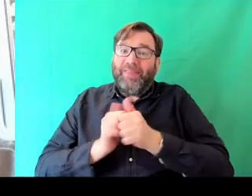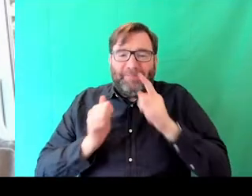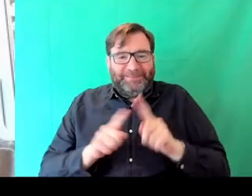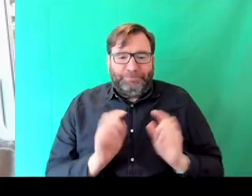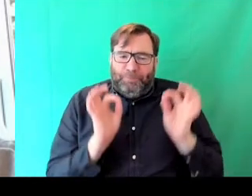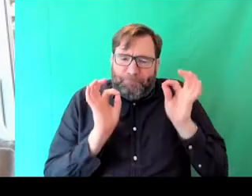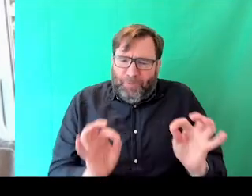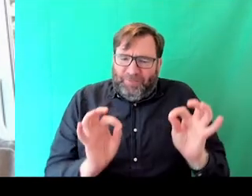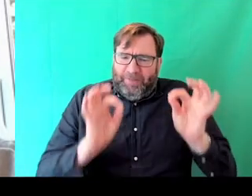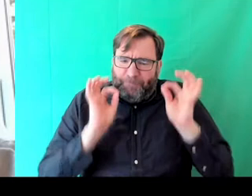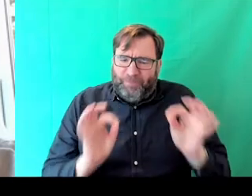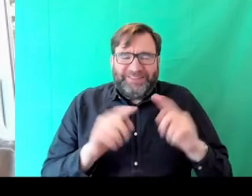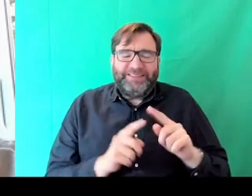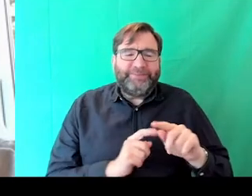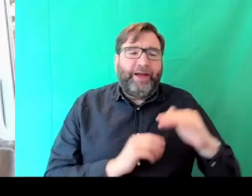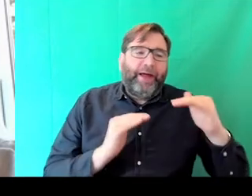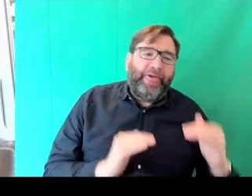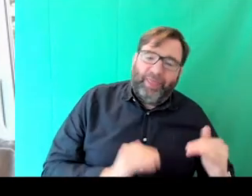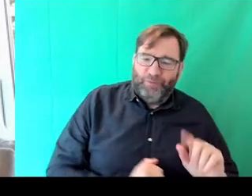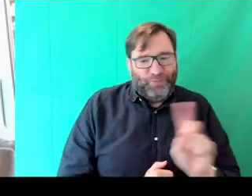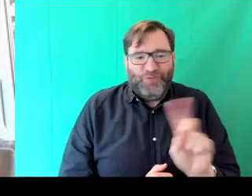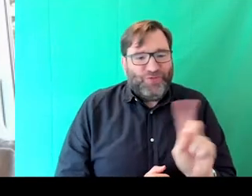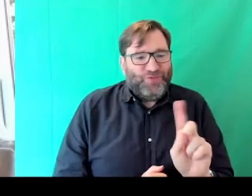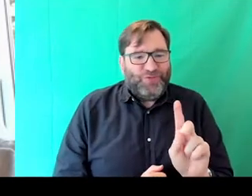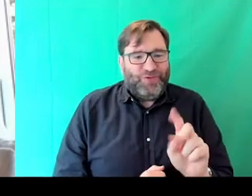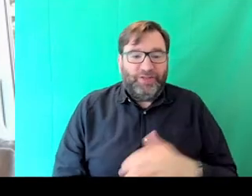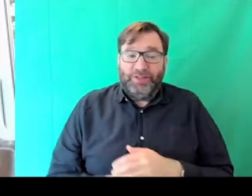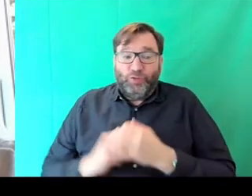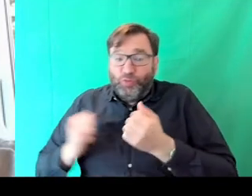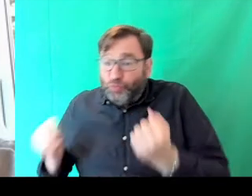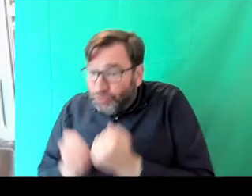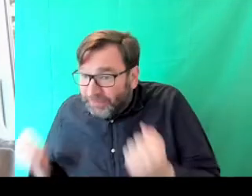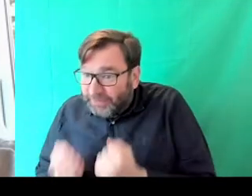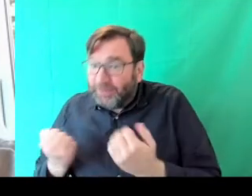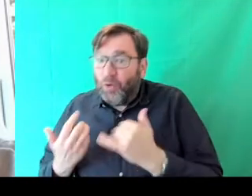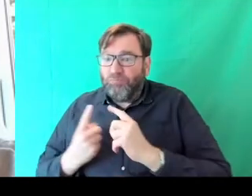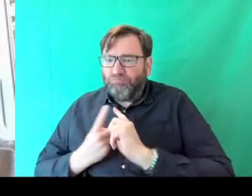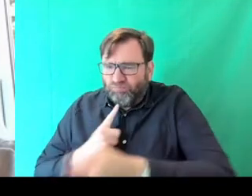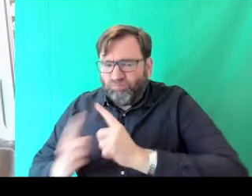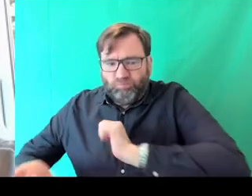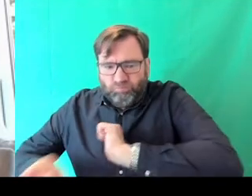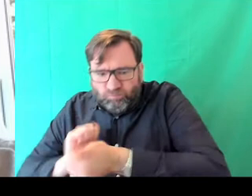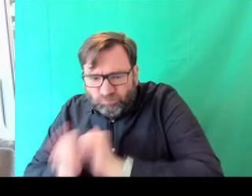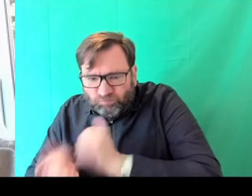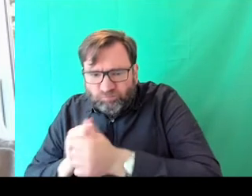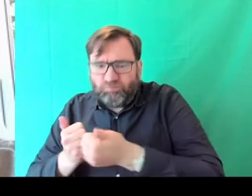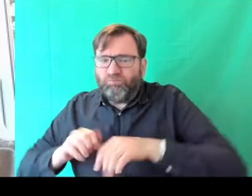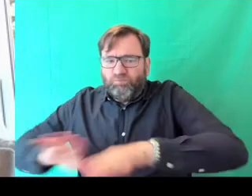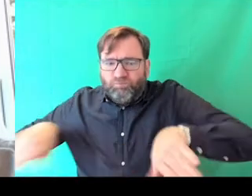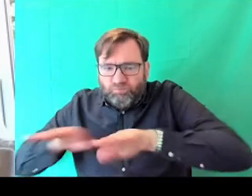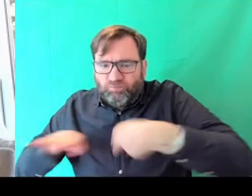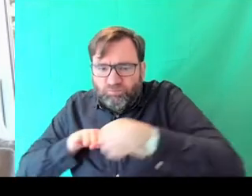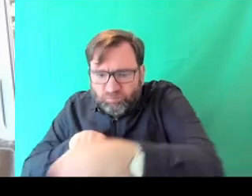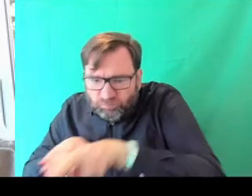being able to kind of take that ability to kind of be a perfectionist and to really kind of analyze your performance into the workplace, I think has